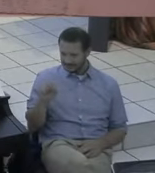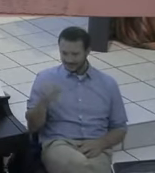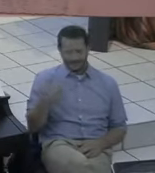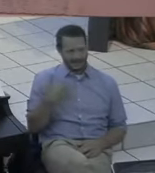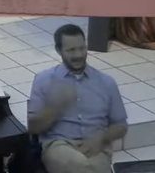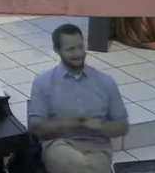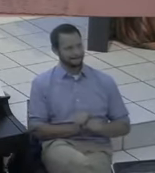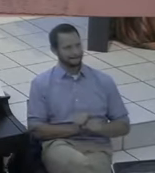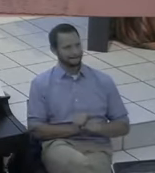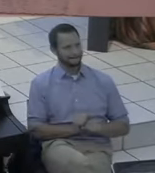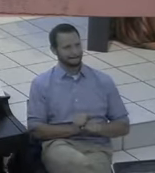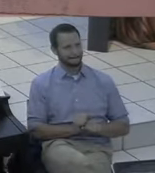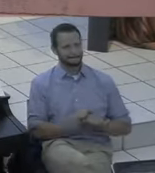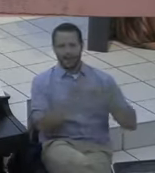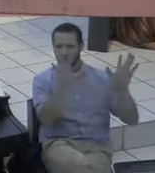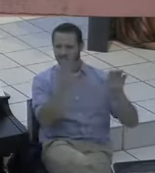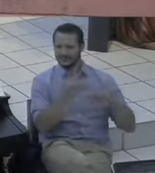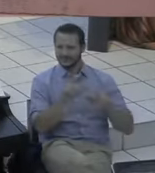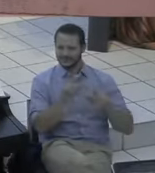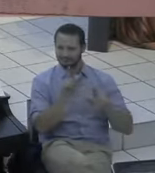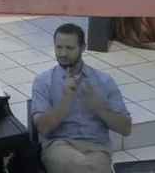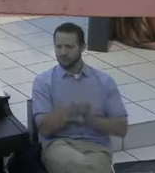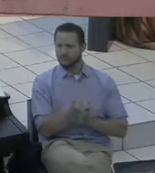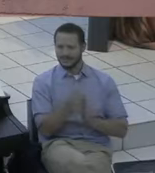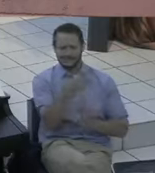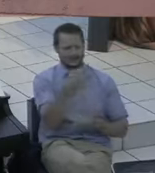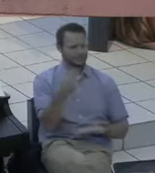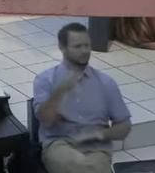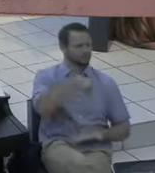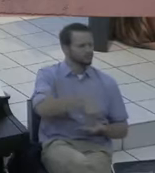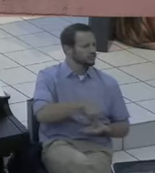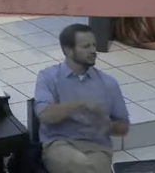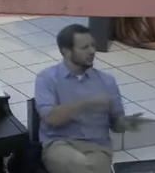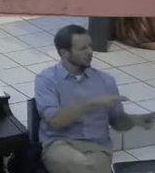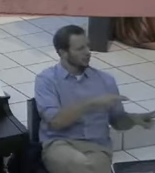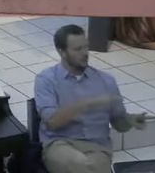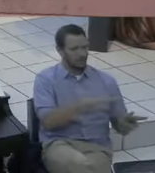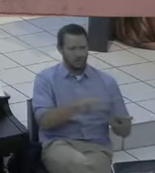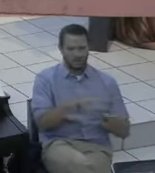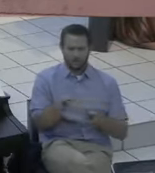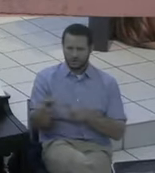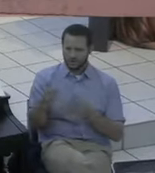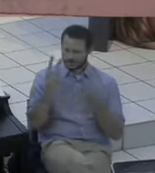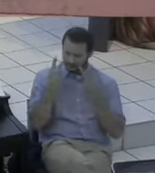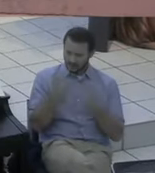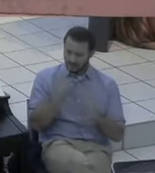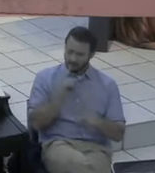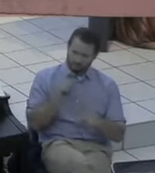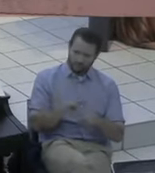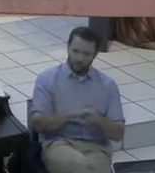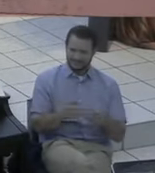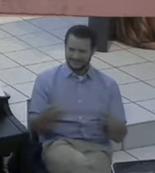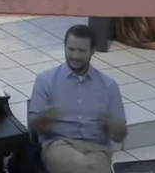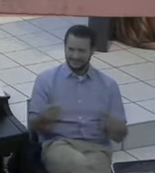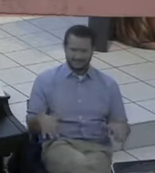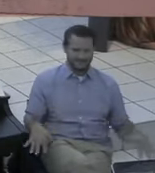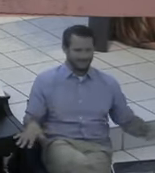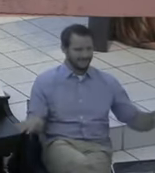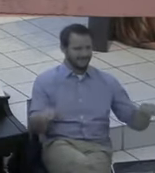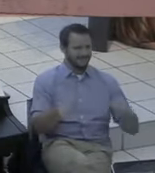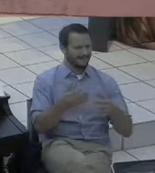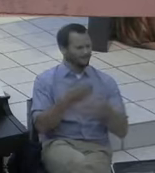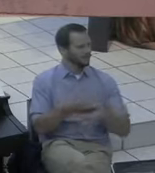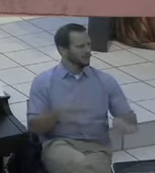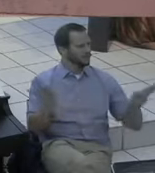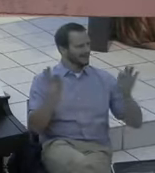mountain moment. He stood on that mountain, he looked out, he saw the promised land. The promised land was freedom, and he knew